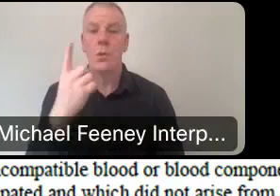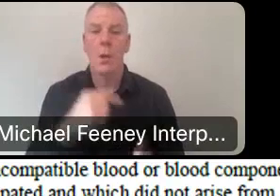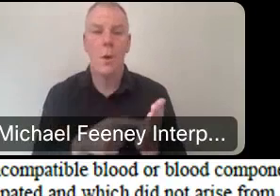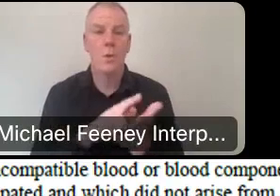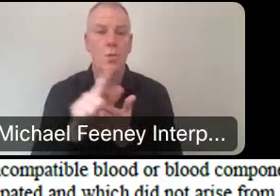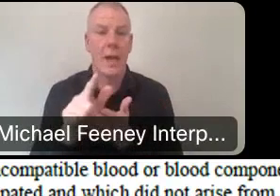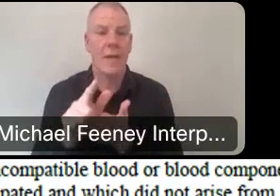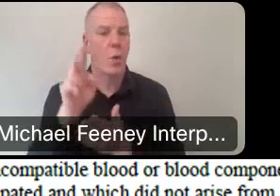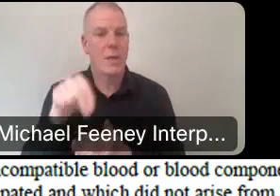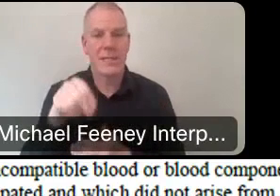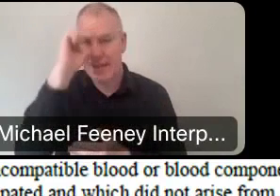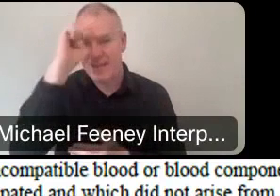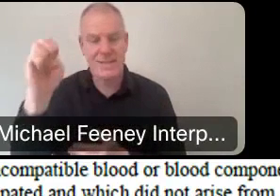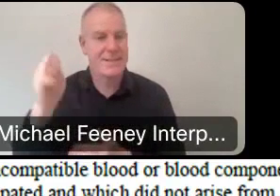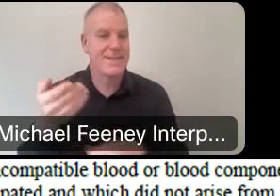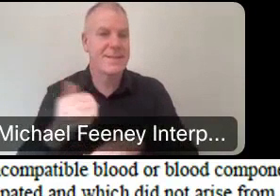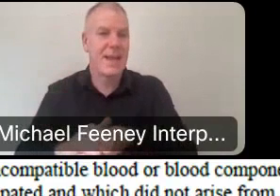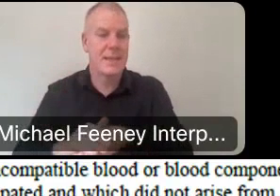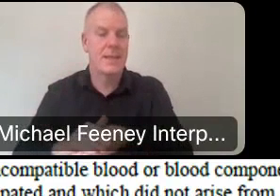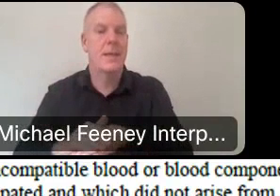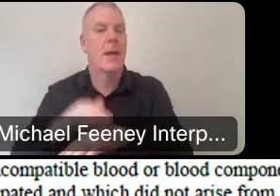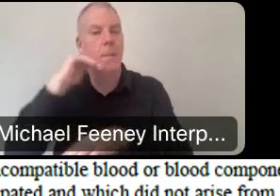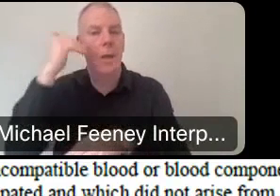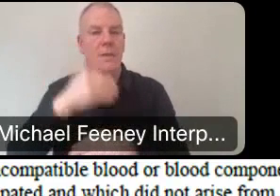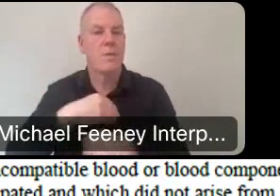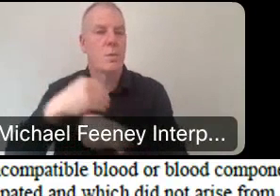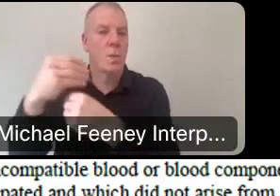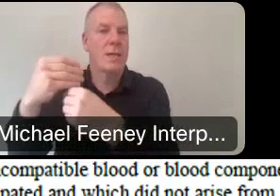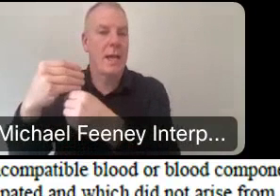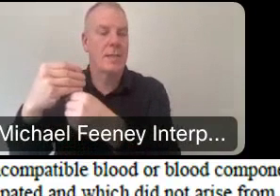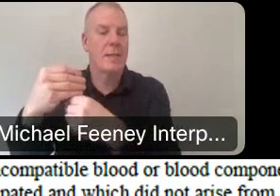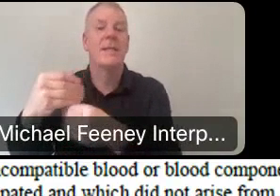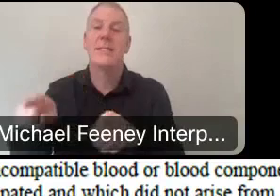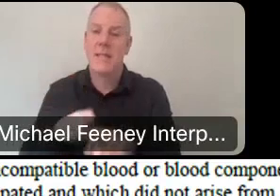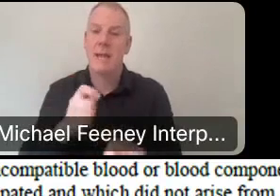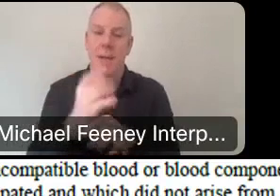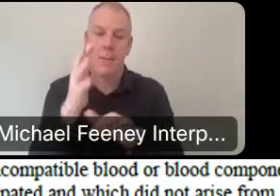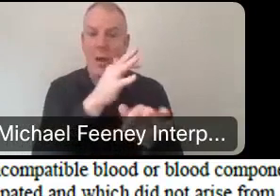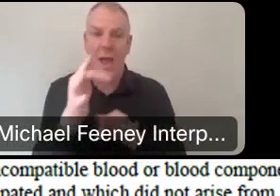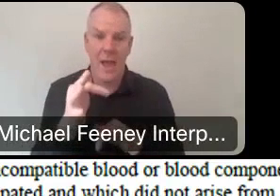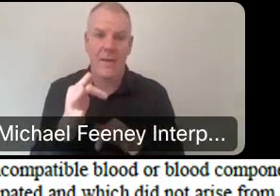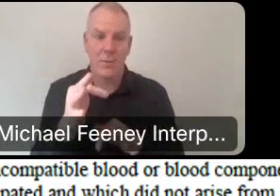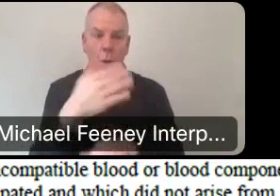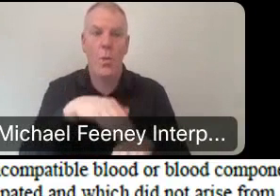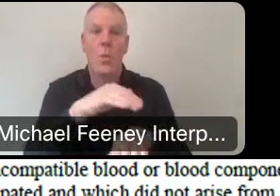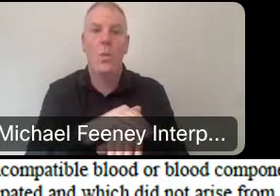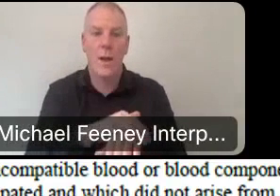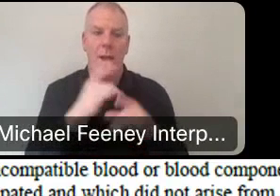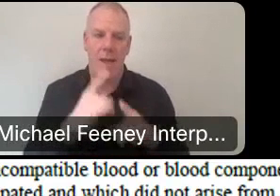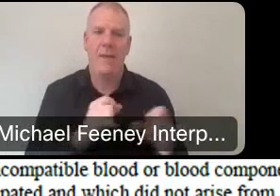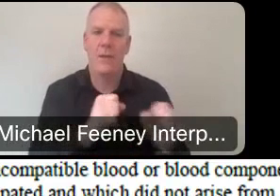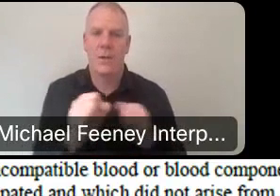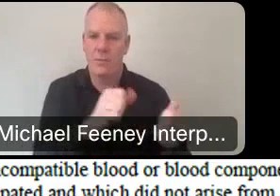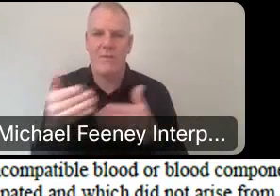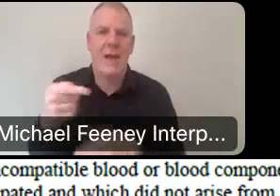1.12, an unintended death where the cause is believed to be the suicide of a patient while being cared for in or at a place or premises in which a health